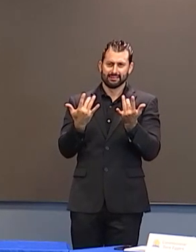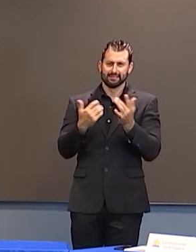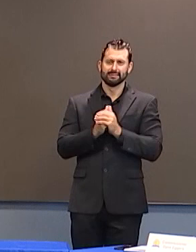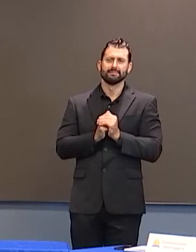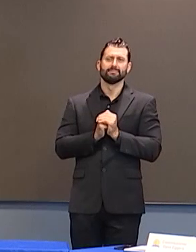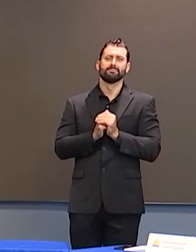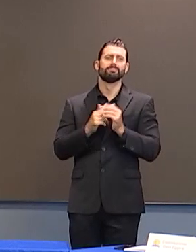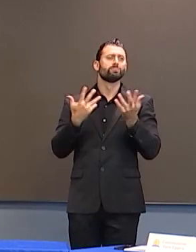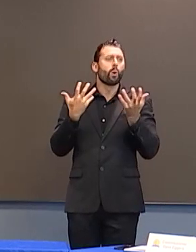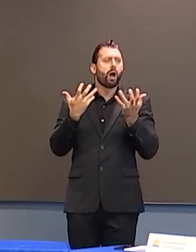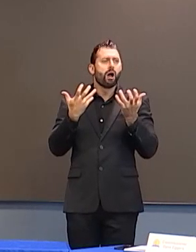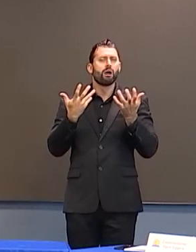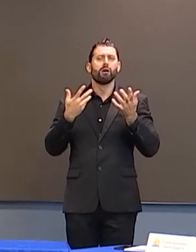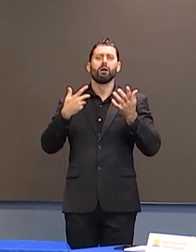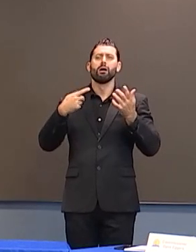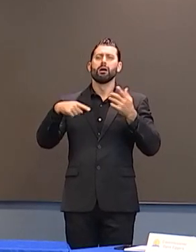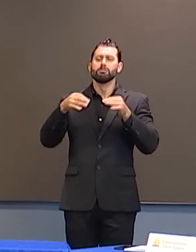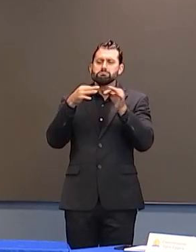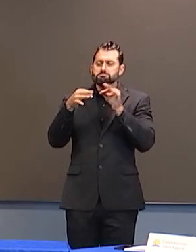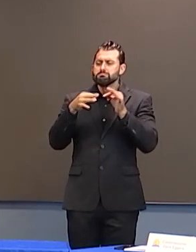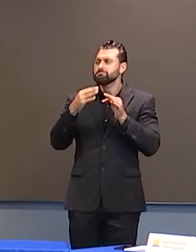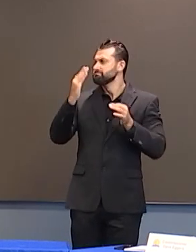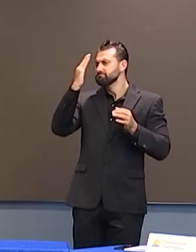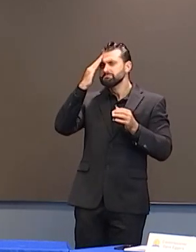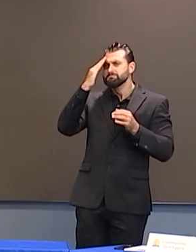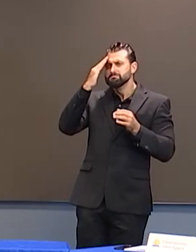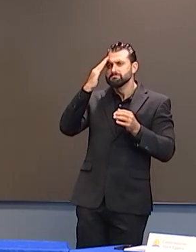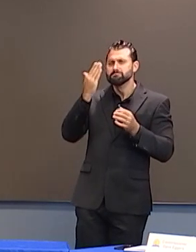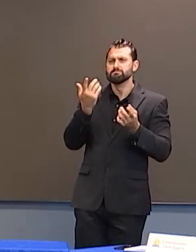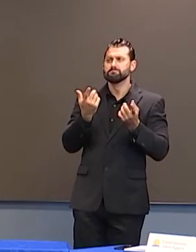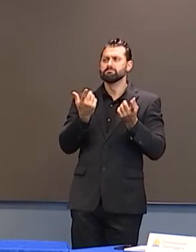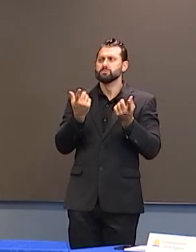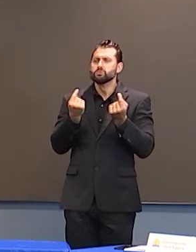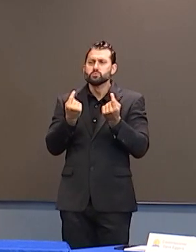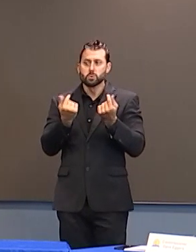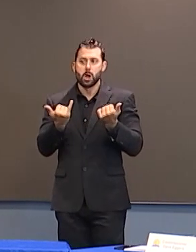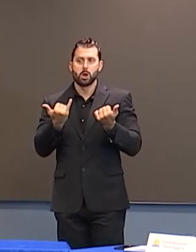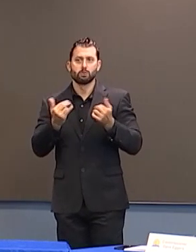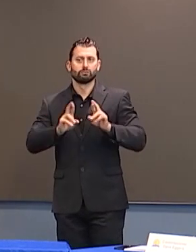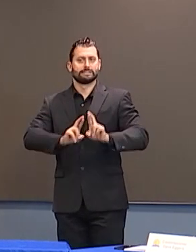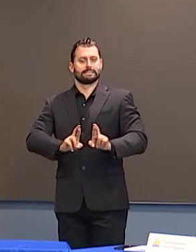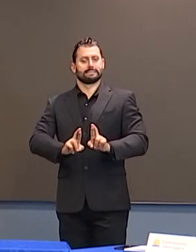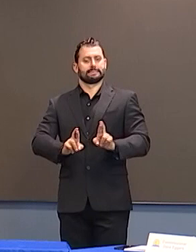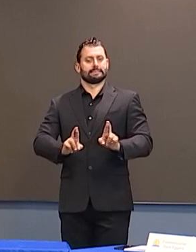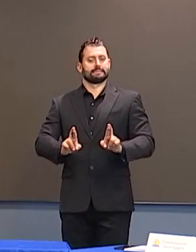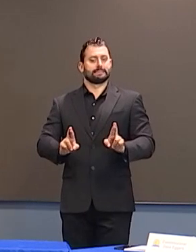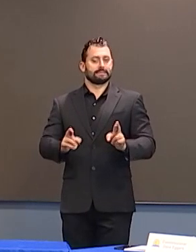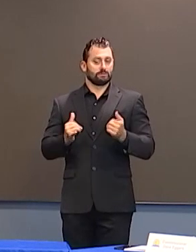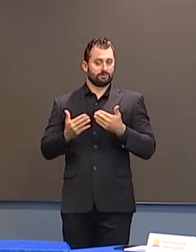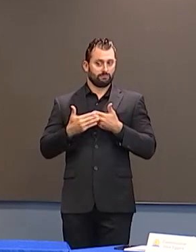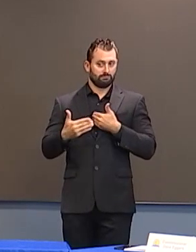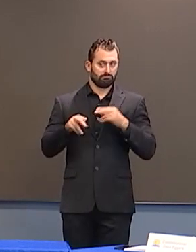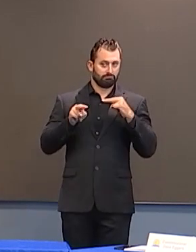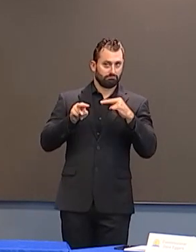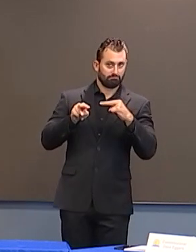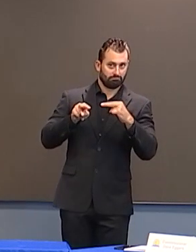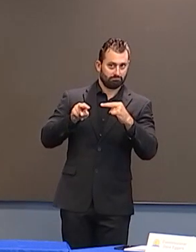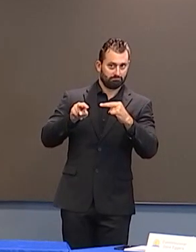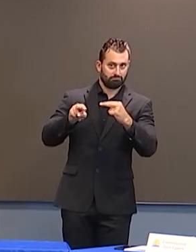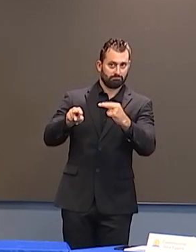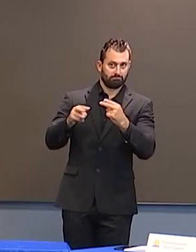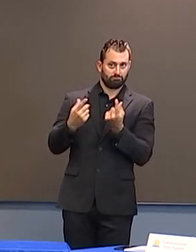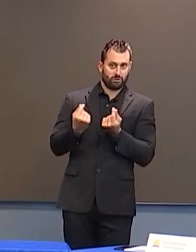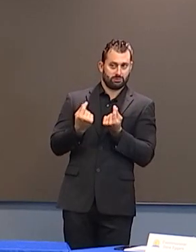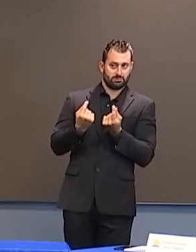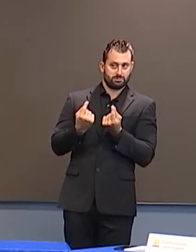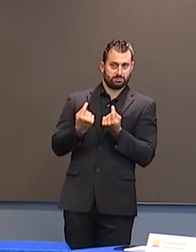walk through so people understand what does this mean today, uh, and, and, you know, what maybe will happen in the next